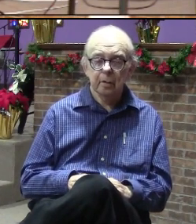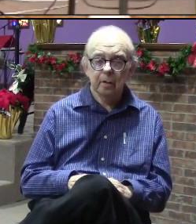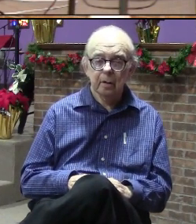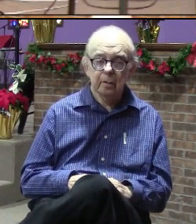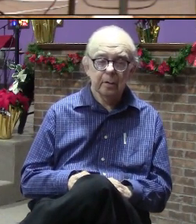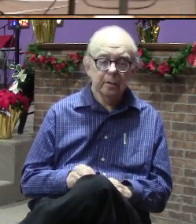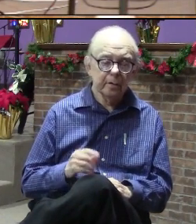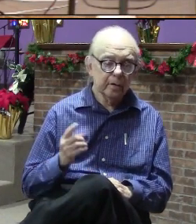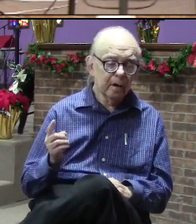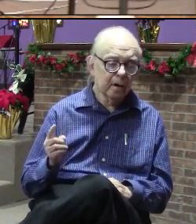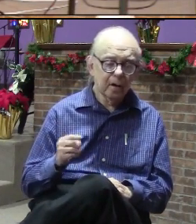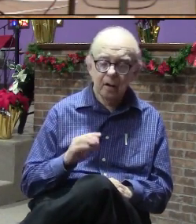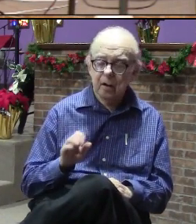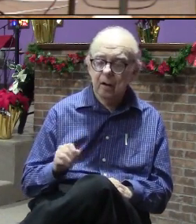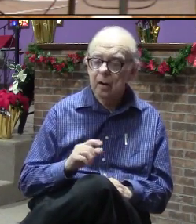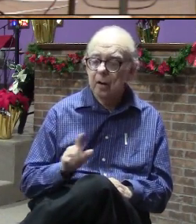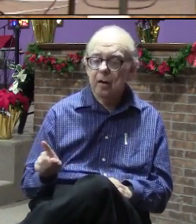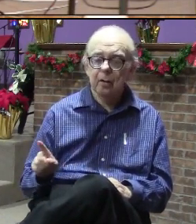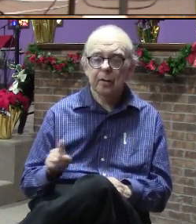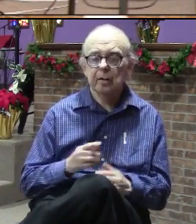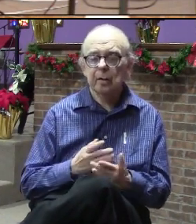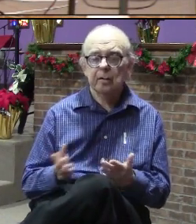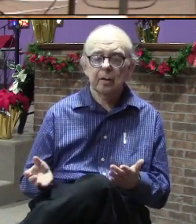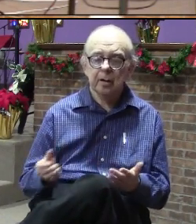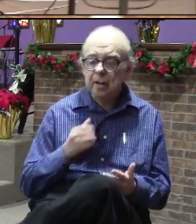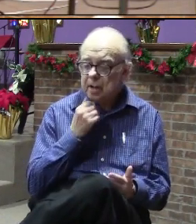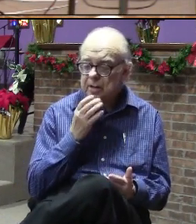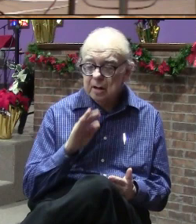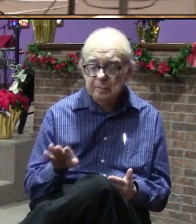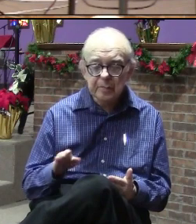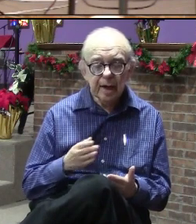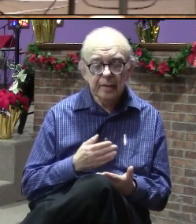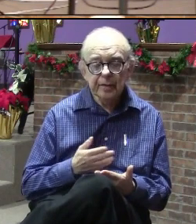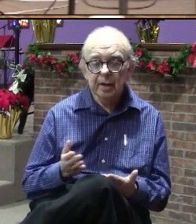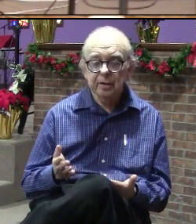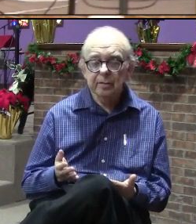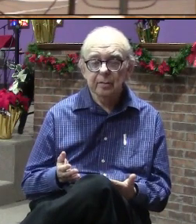And there's all of these things. They're not bad things.